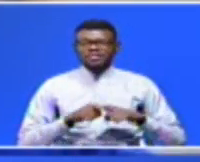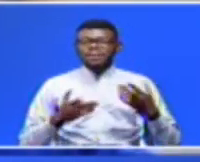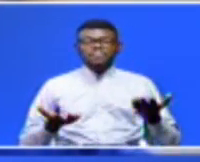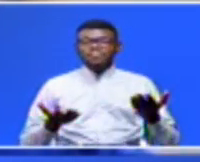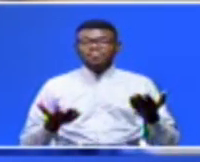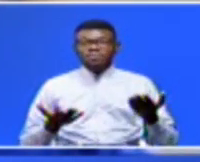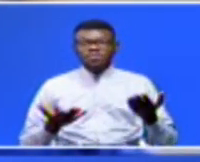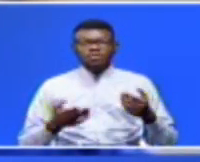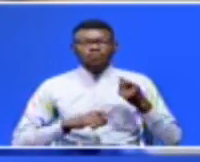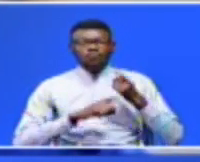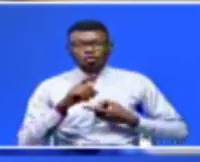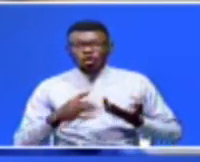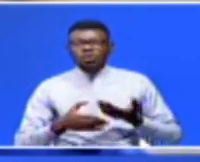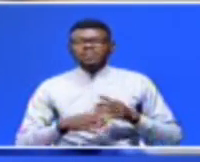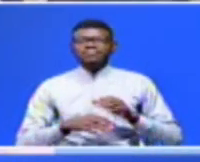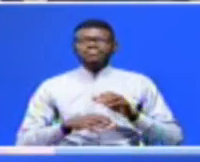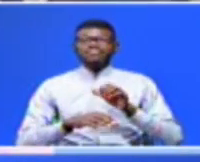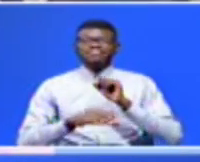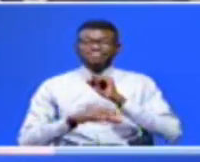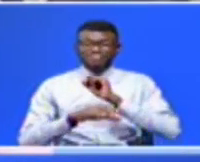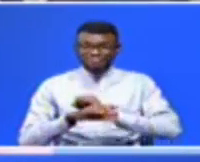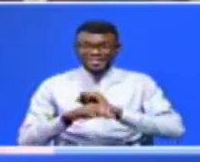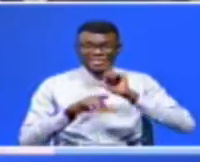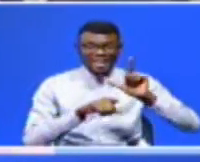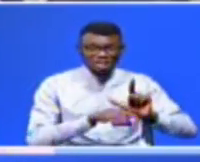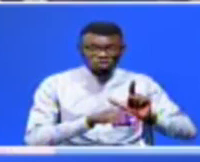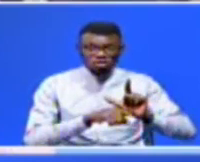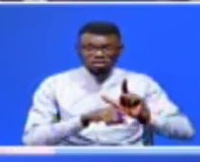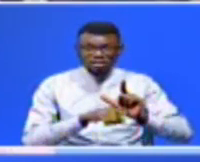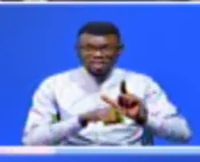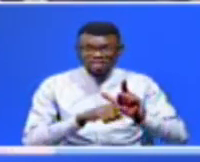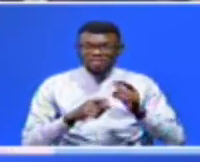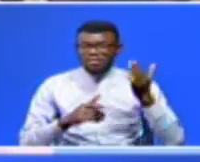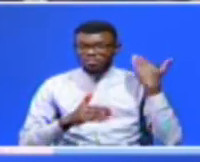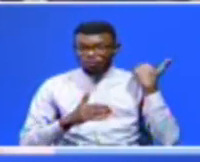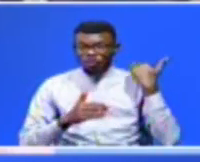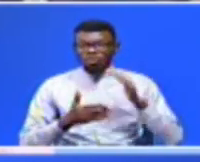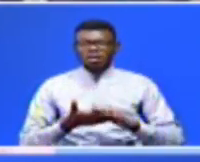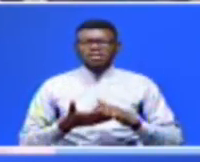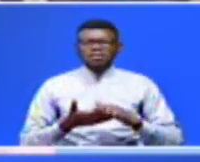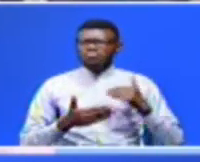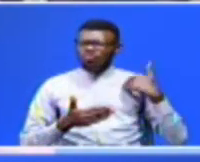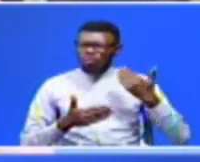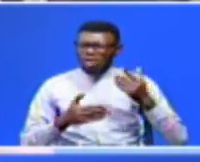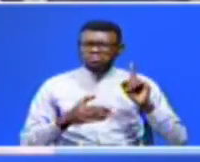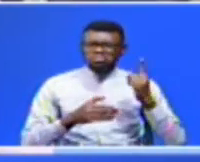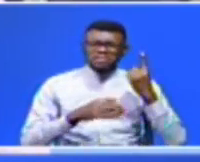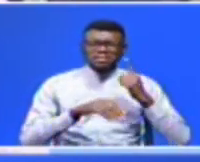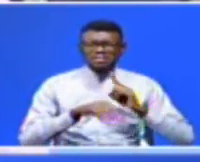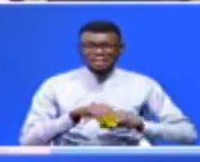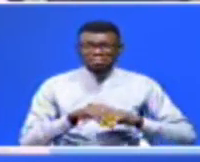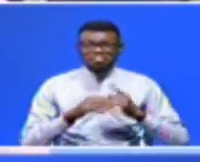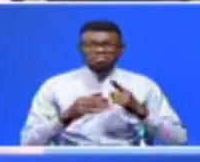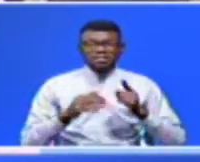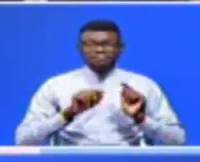from Sierra Leone, and I told her, once a time, I go to Africa. Okay, that